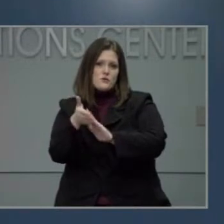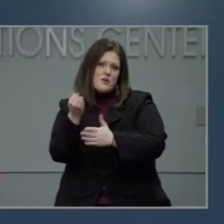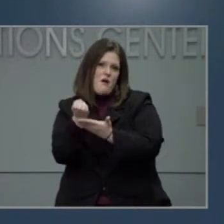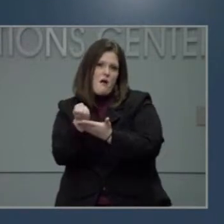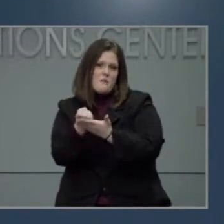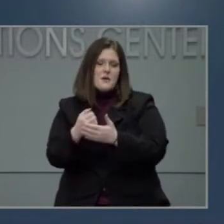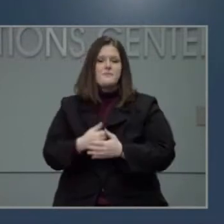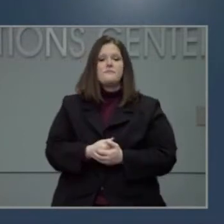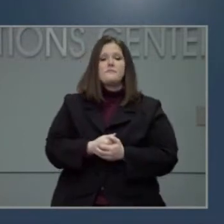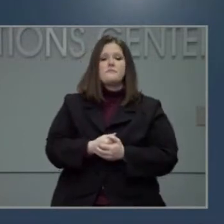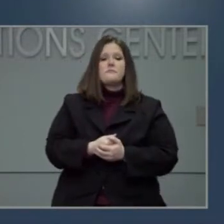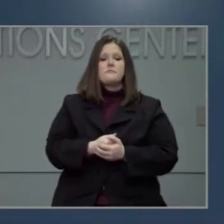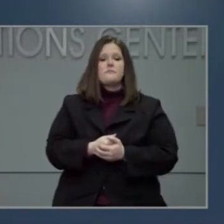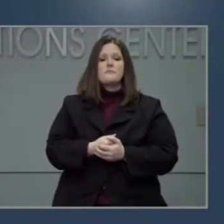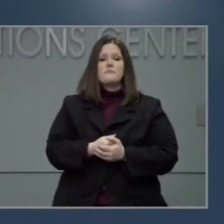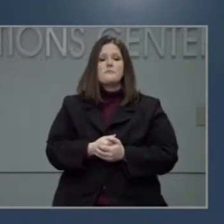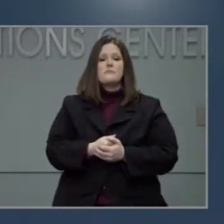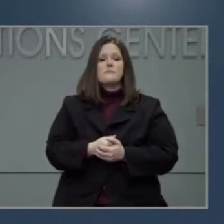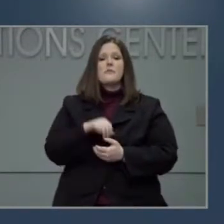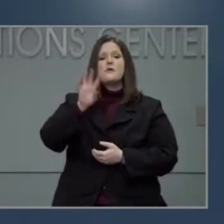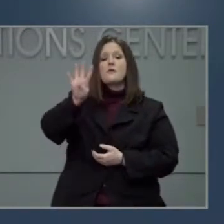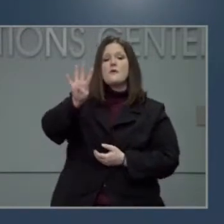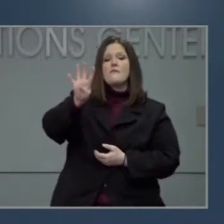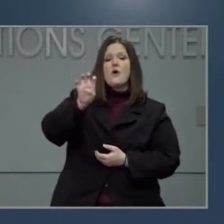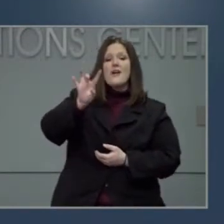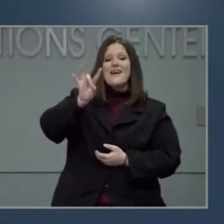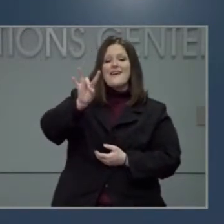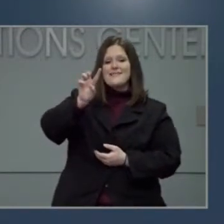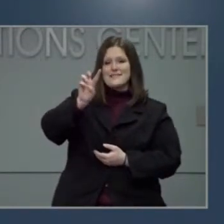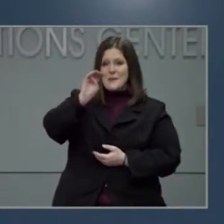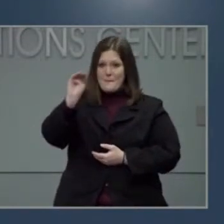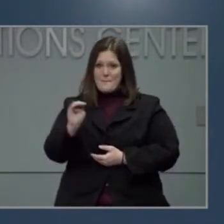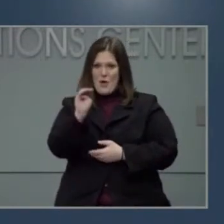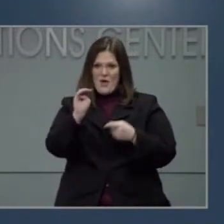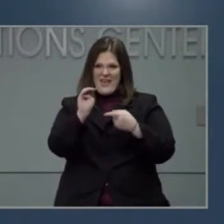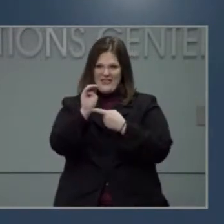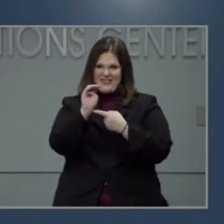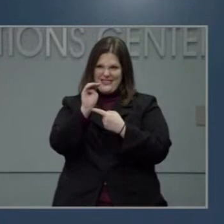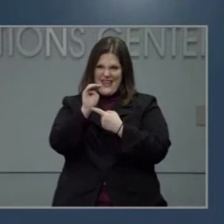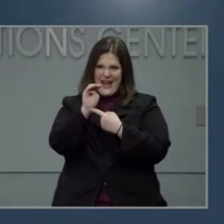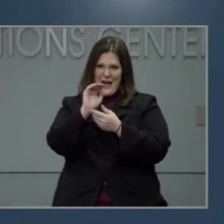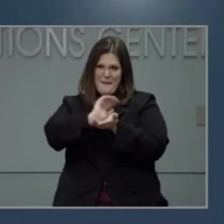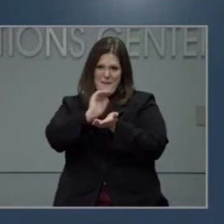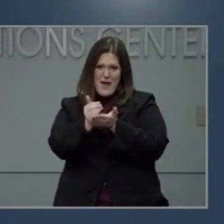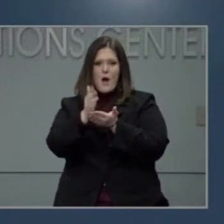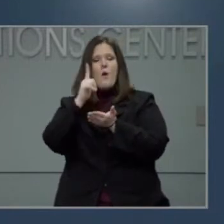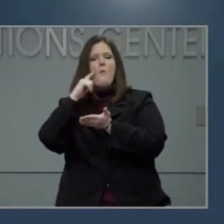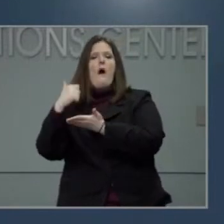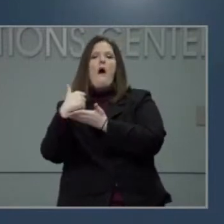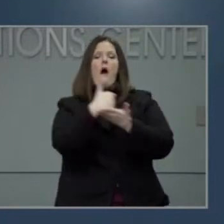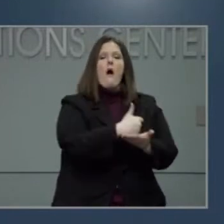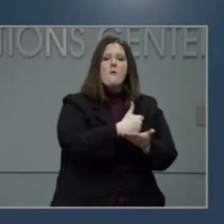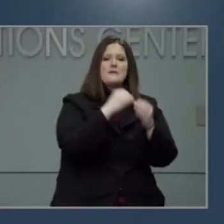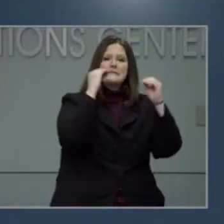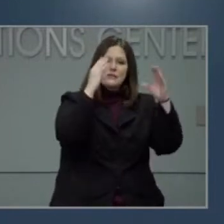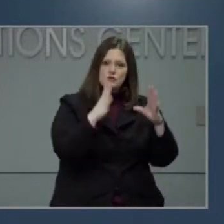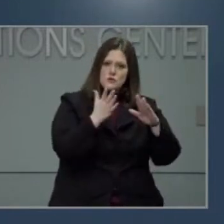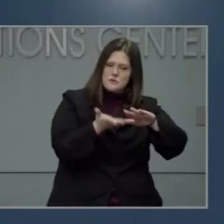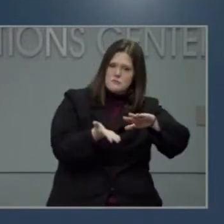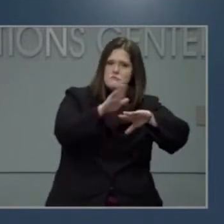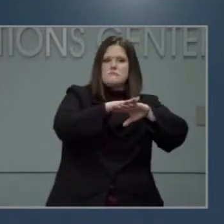Specifically, $486 million would support one-time bonuses for 200,000 educators